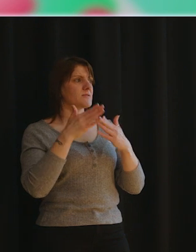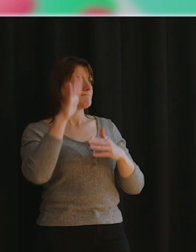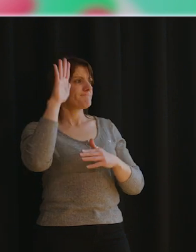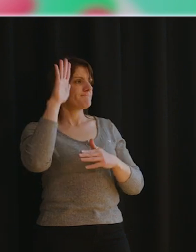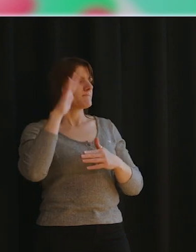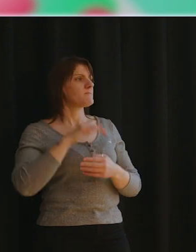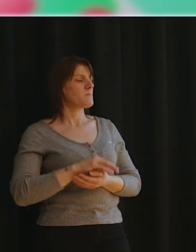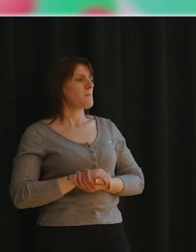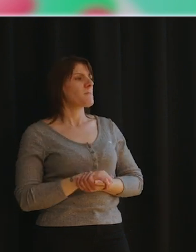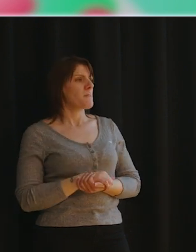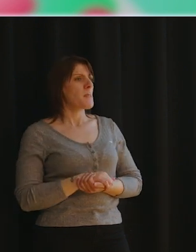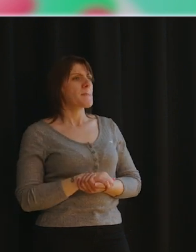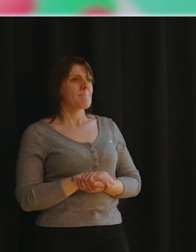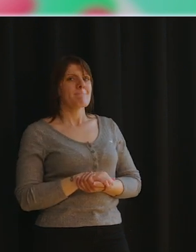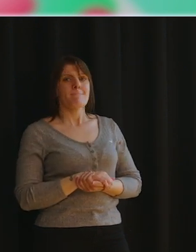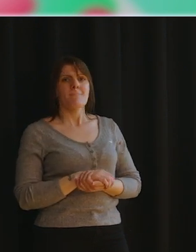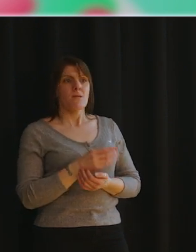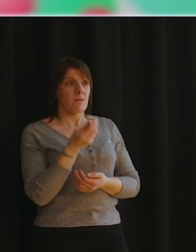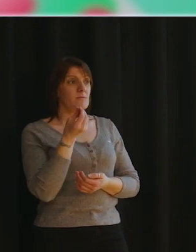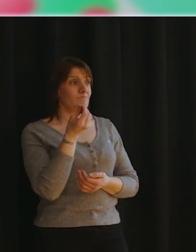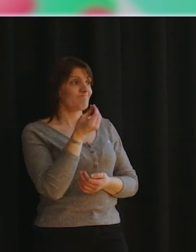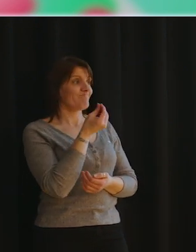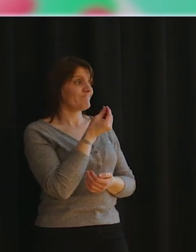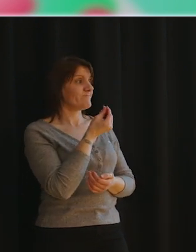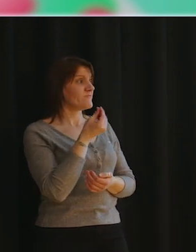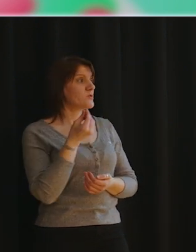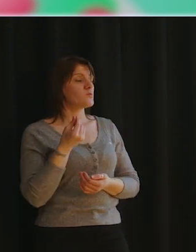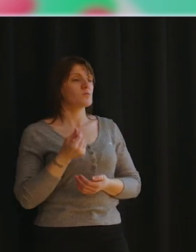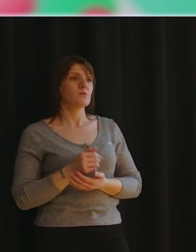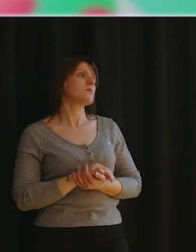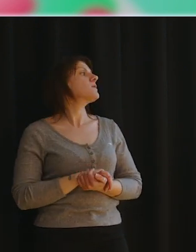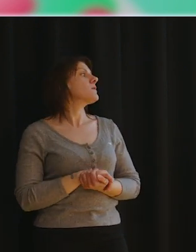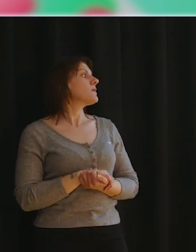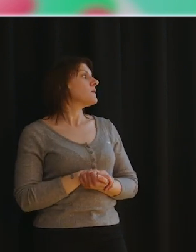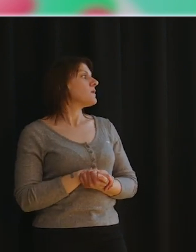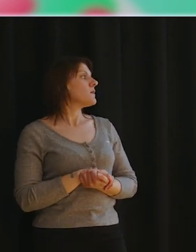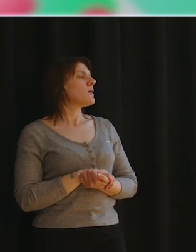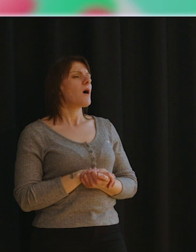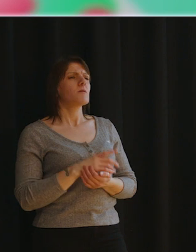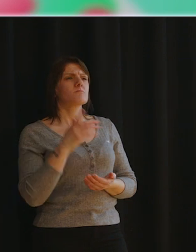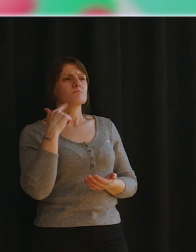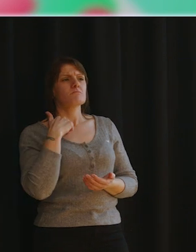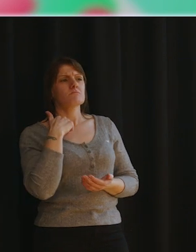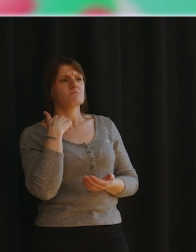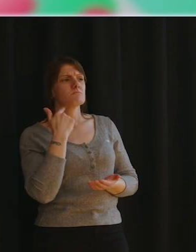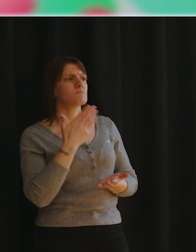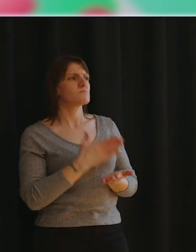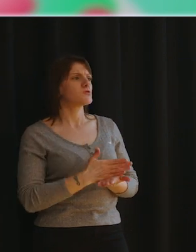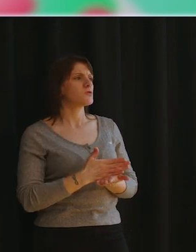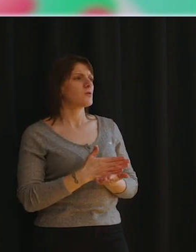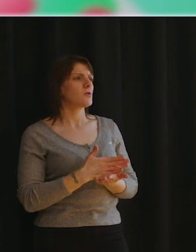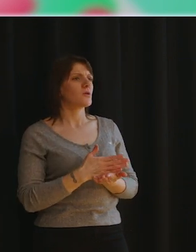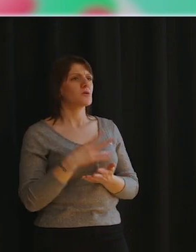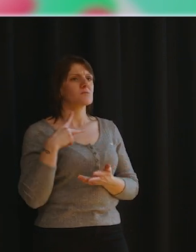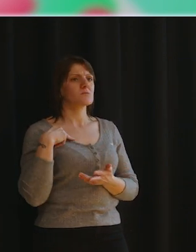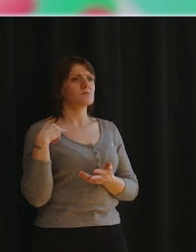who? Fair few. And I'm pretty sure at any sort of